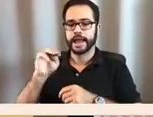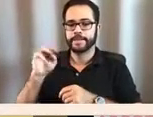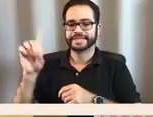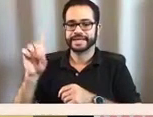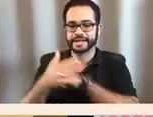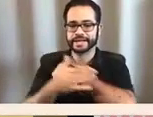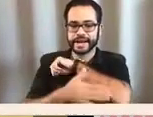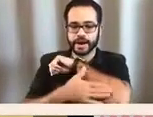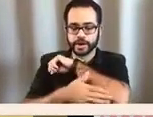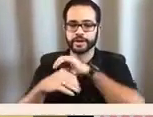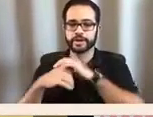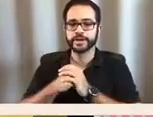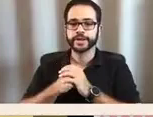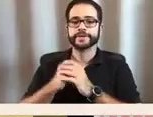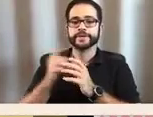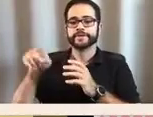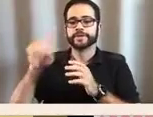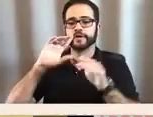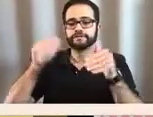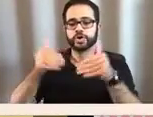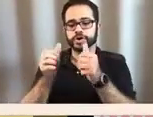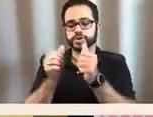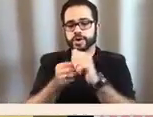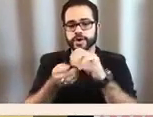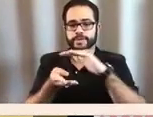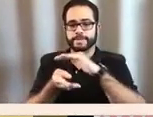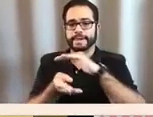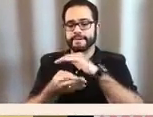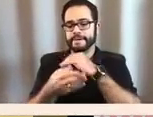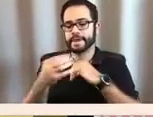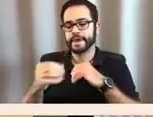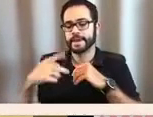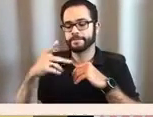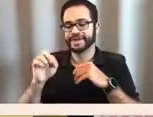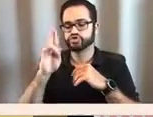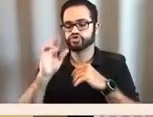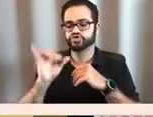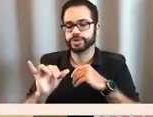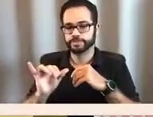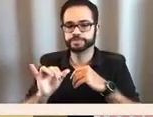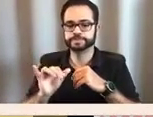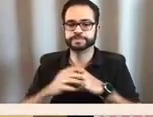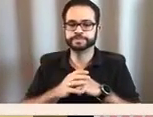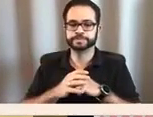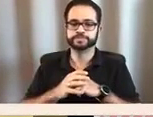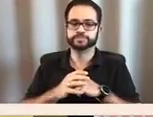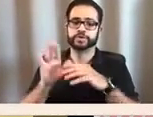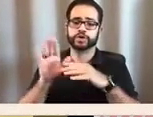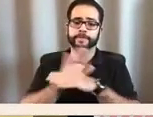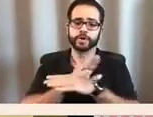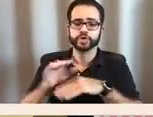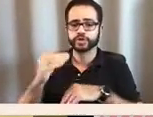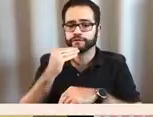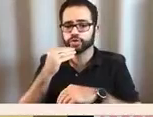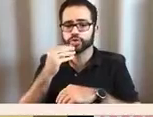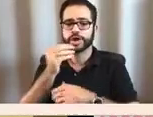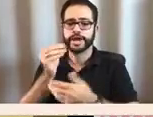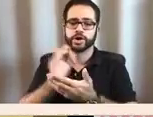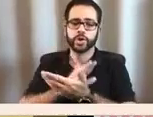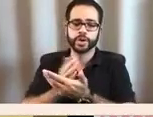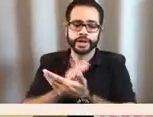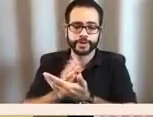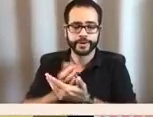County focuses on baking and pastry arts, commercial foods and culinary